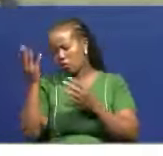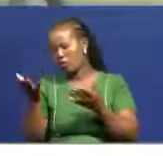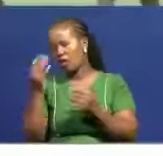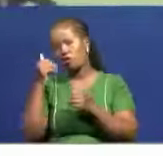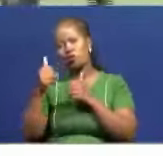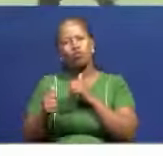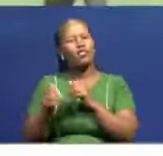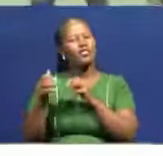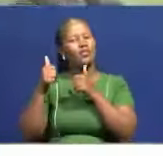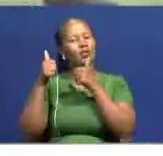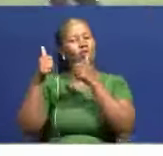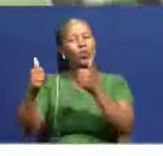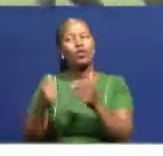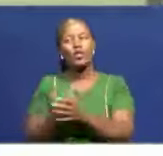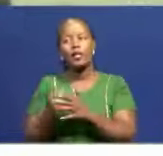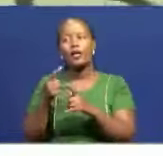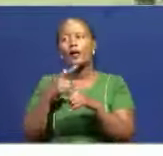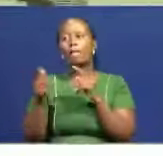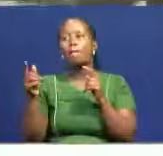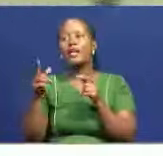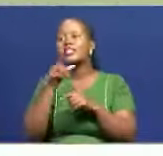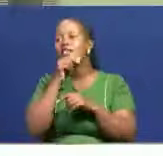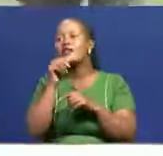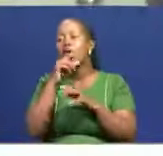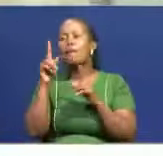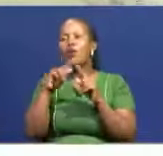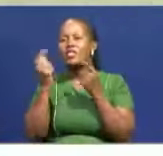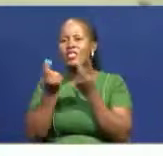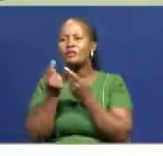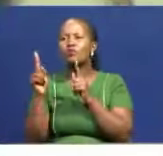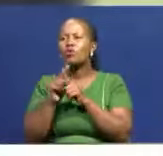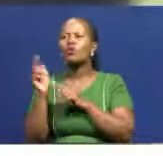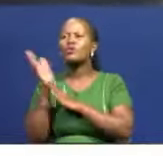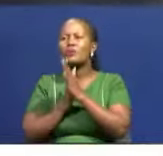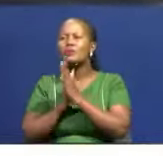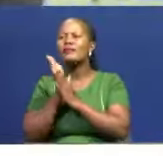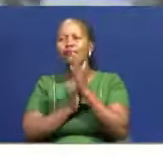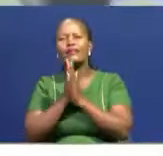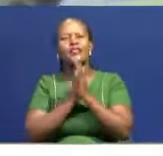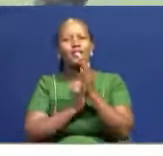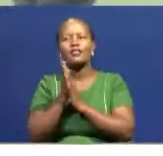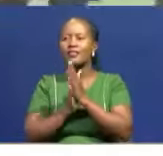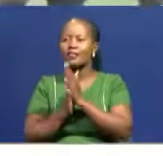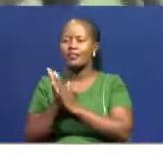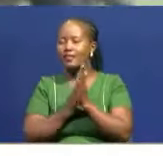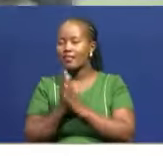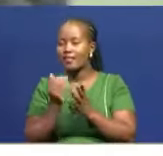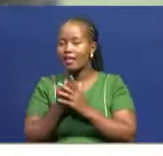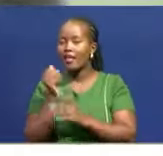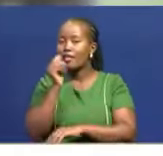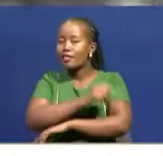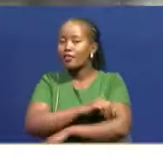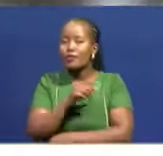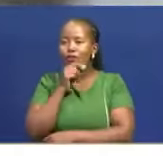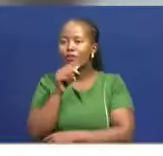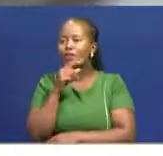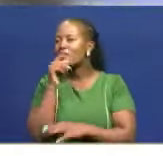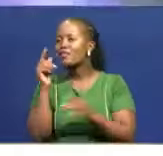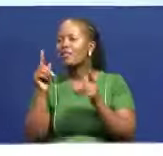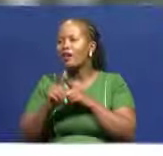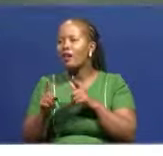excellent. But the boys are playing the game with a passion that schoolboys usually play. You remember schools rugby? Yes. The singing is still